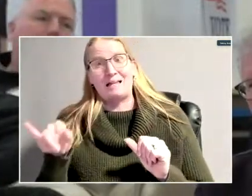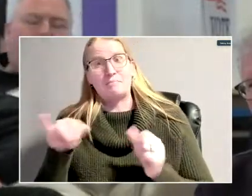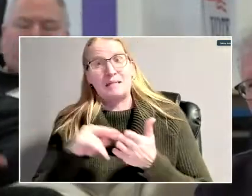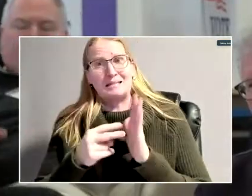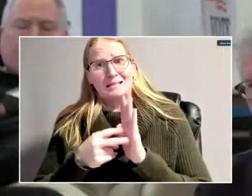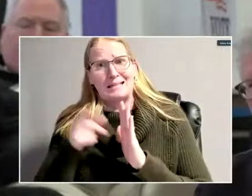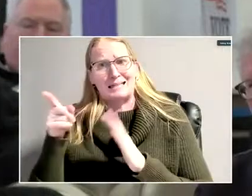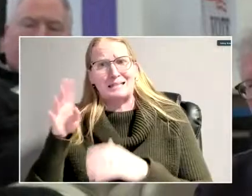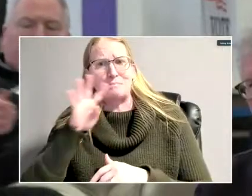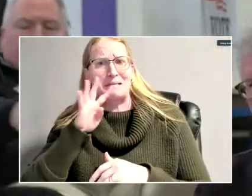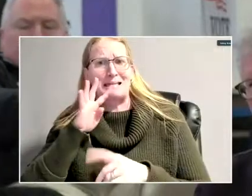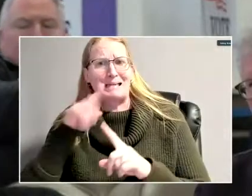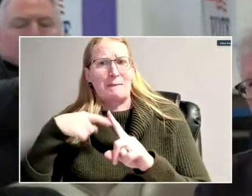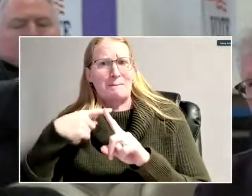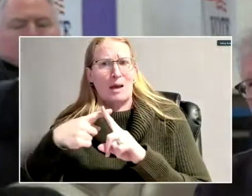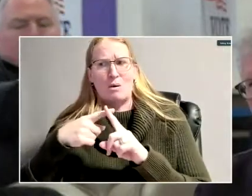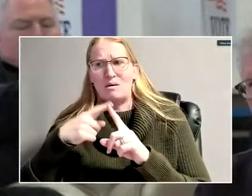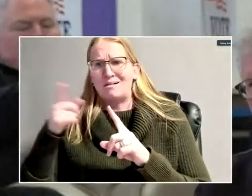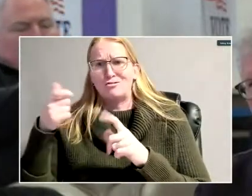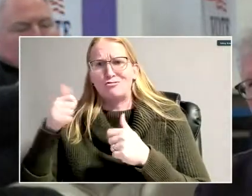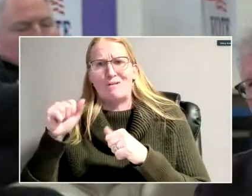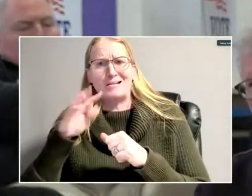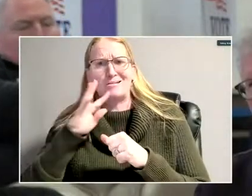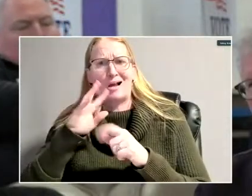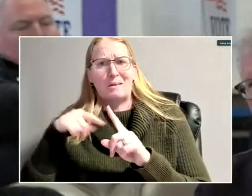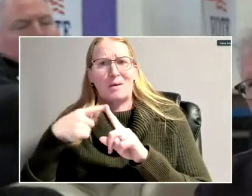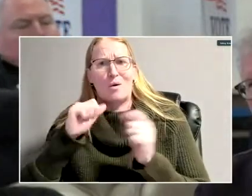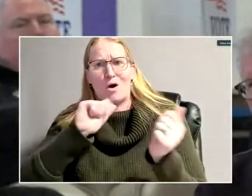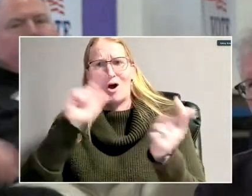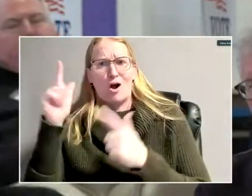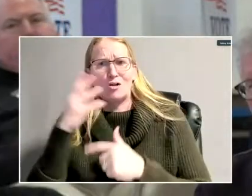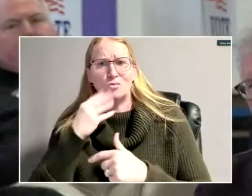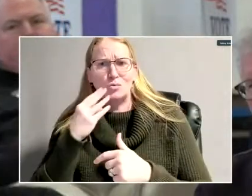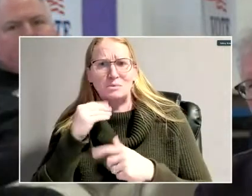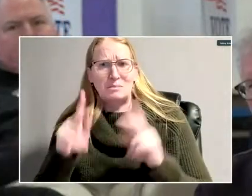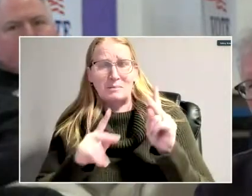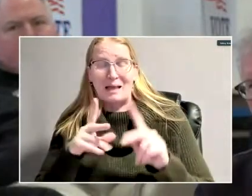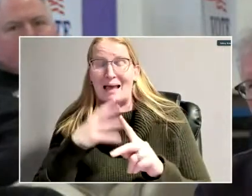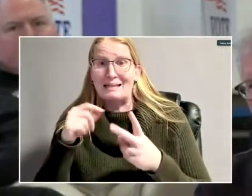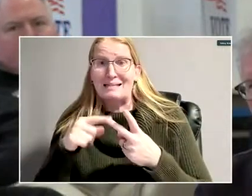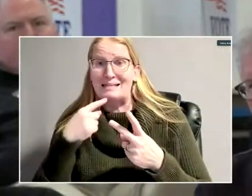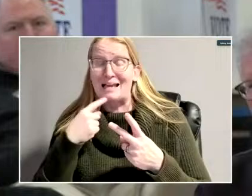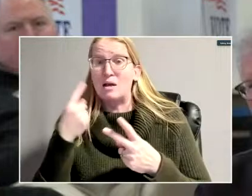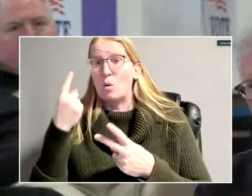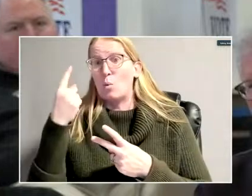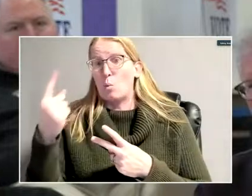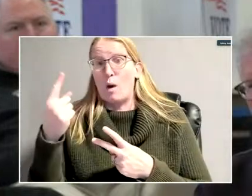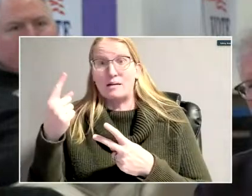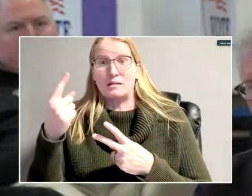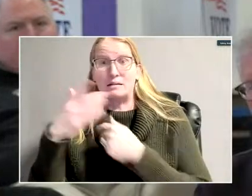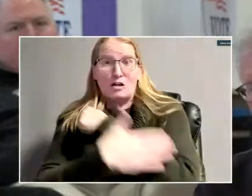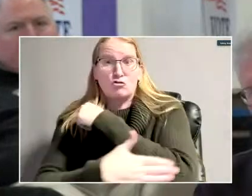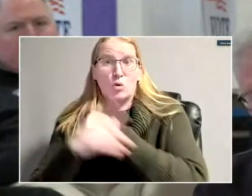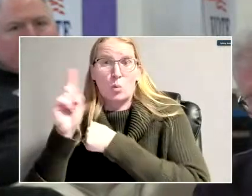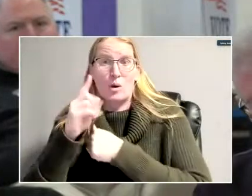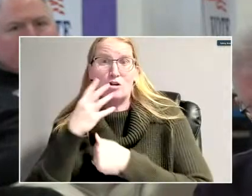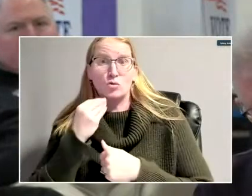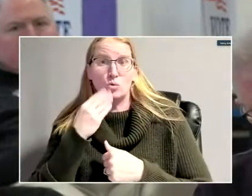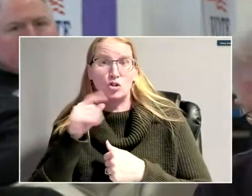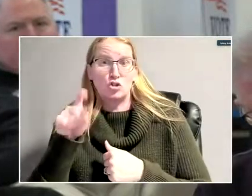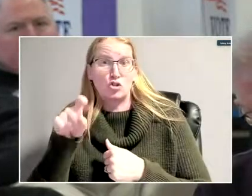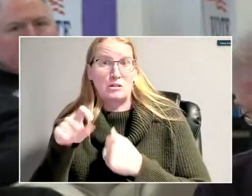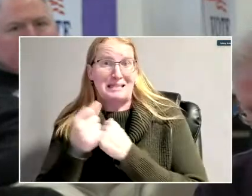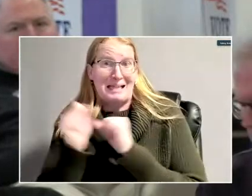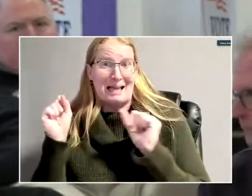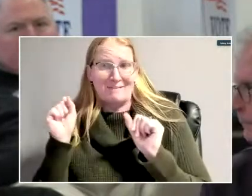one country where Jews should be able to be safe are what I'm pointing to when I say anti-Semitism because I think that Jews should be able to be